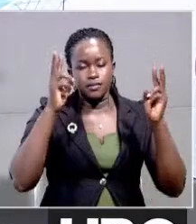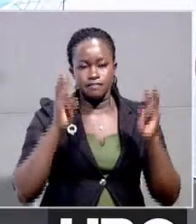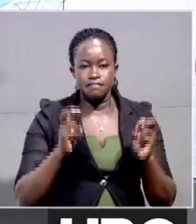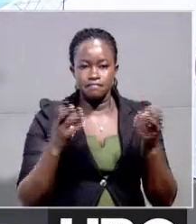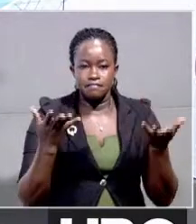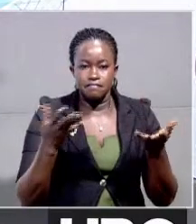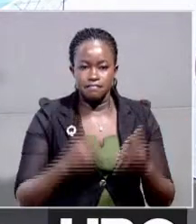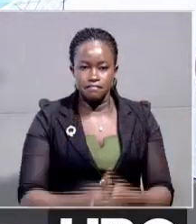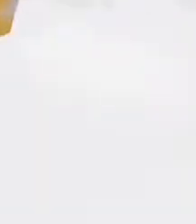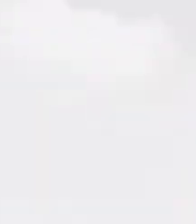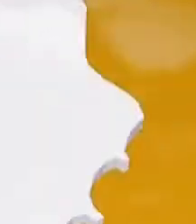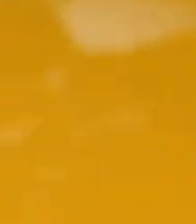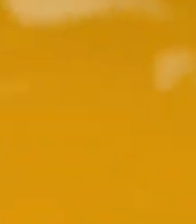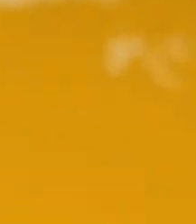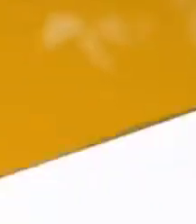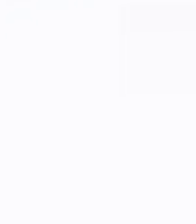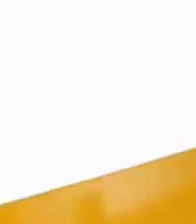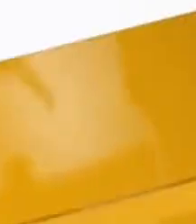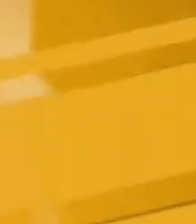top stories.